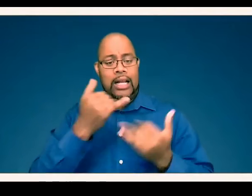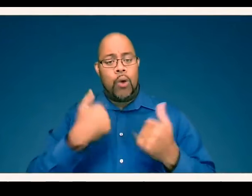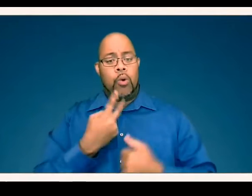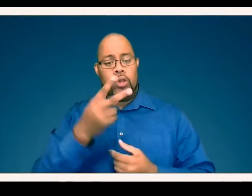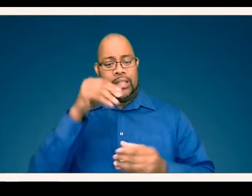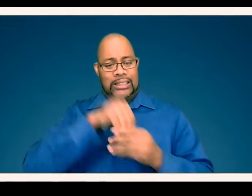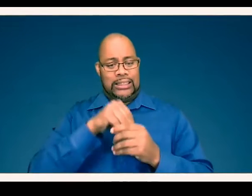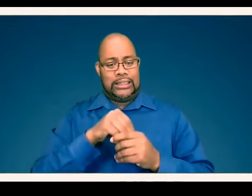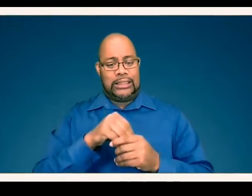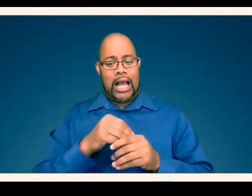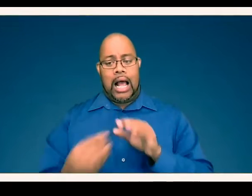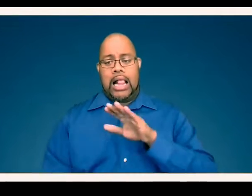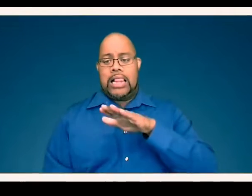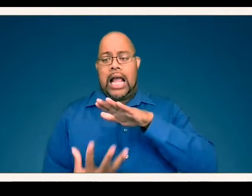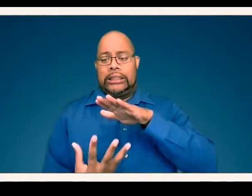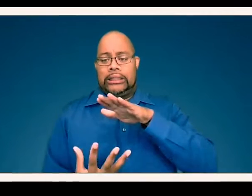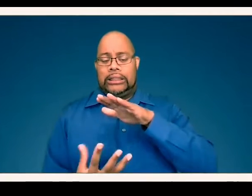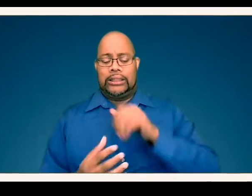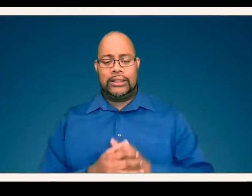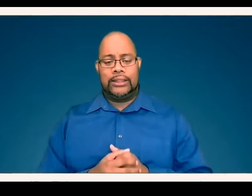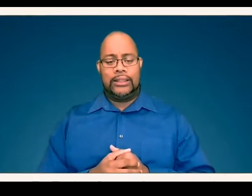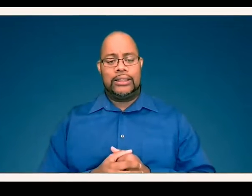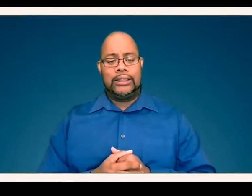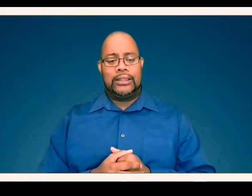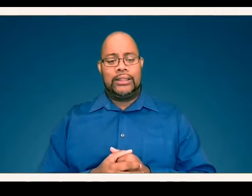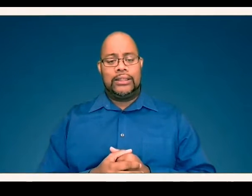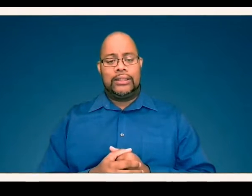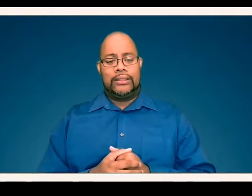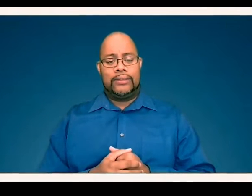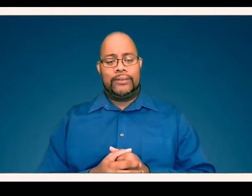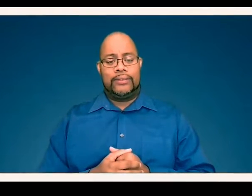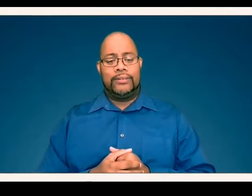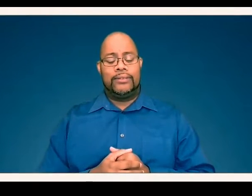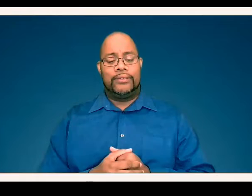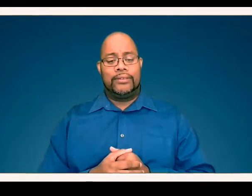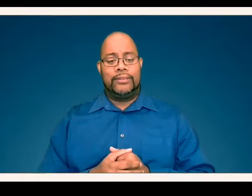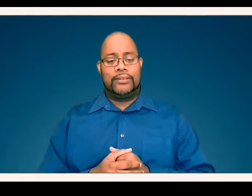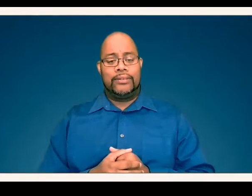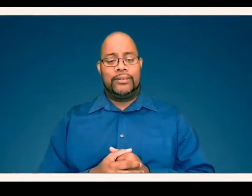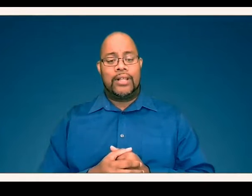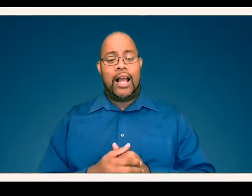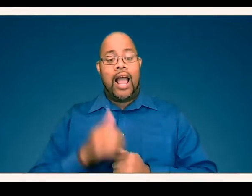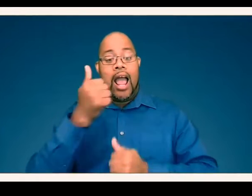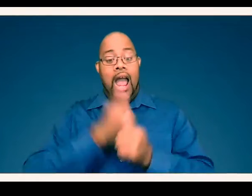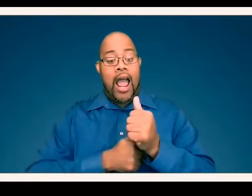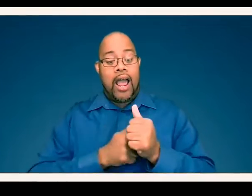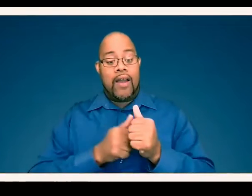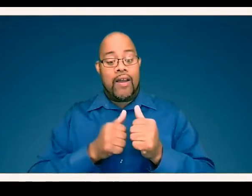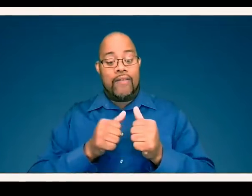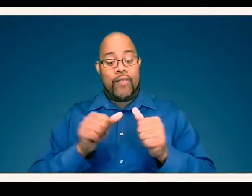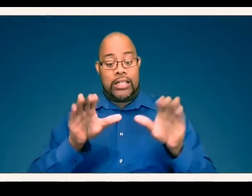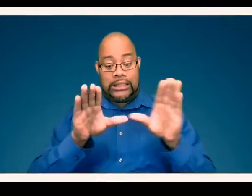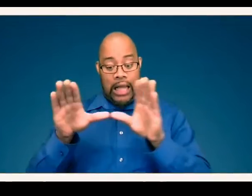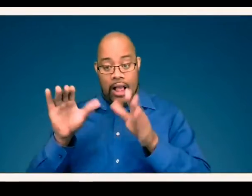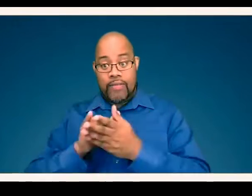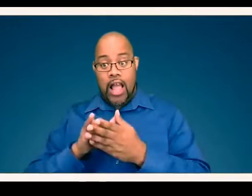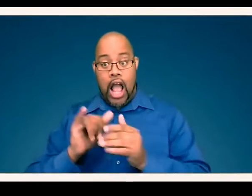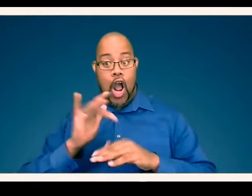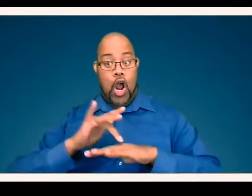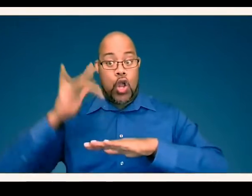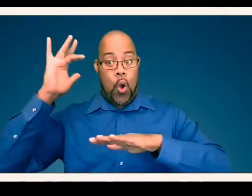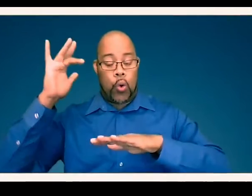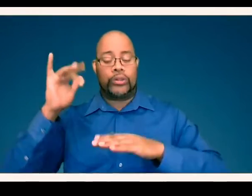use this black light box here to put this quantity tray in there. And every tray that